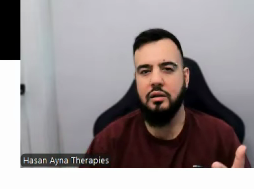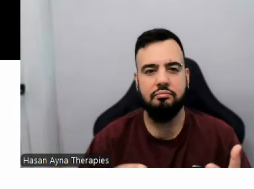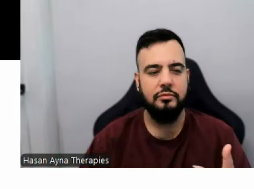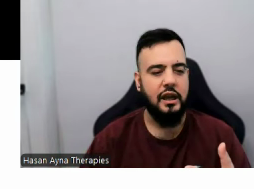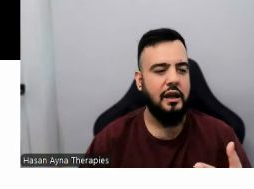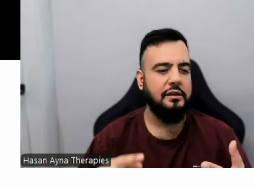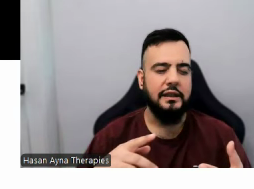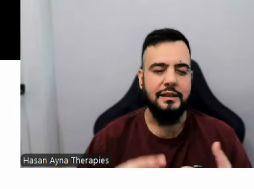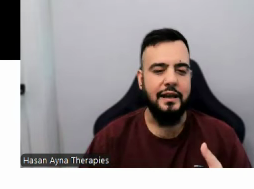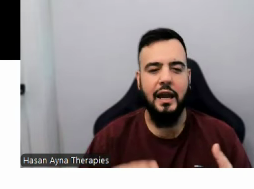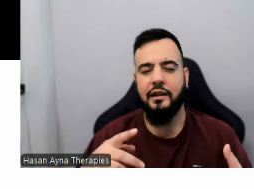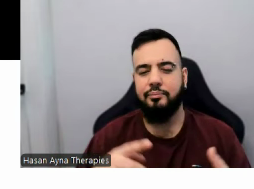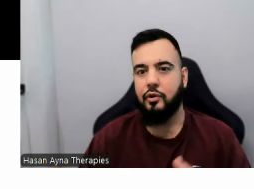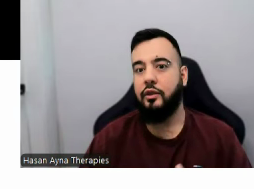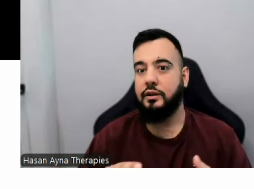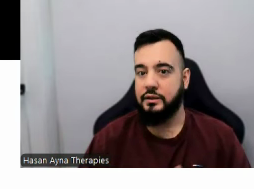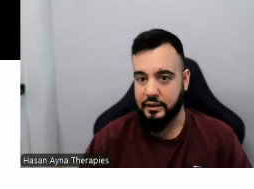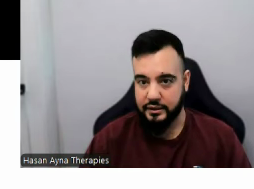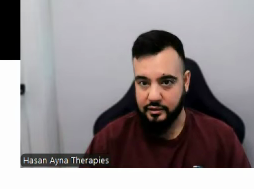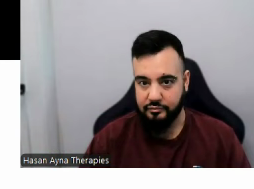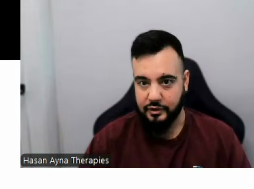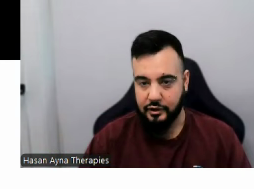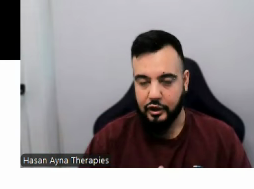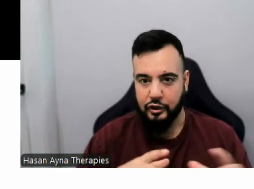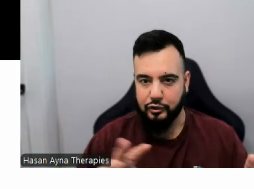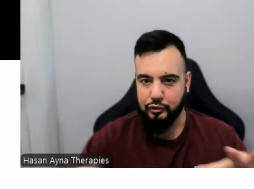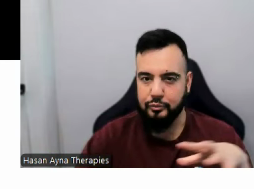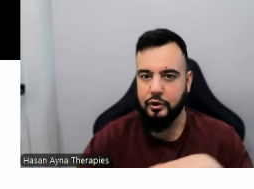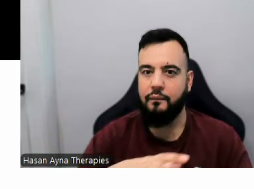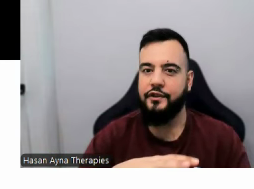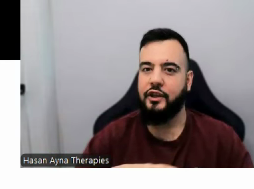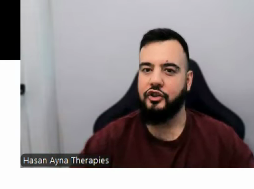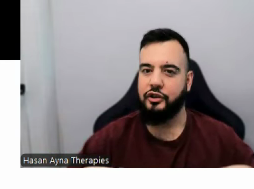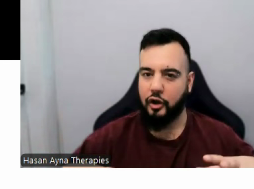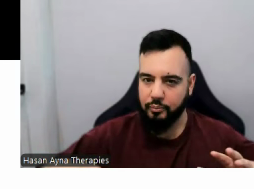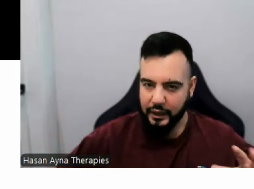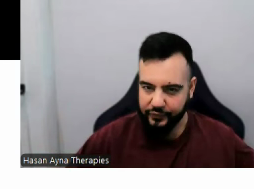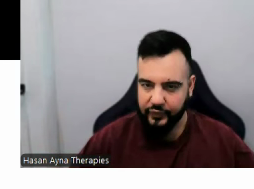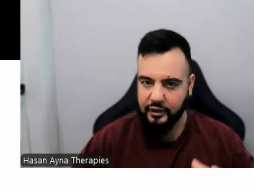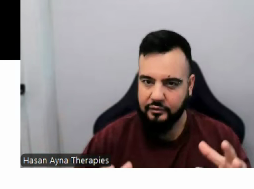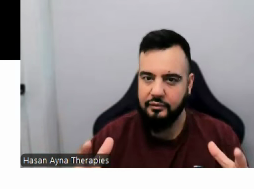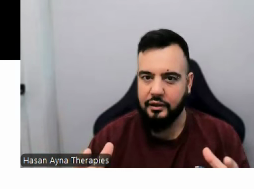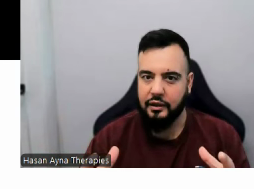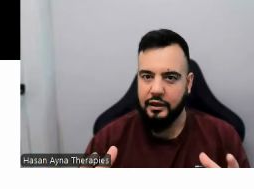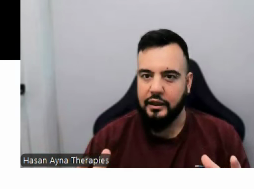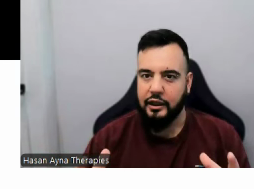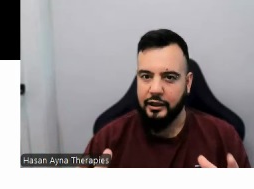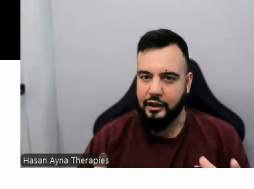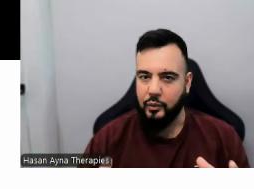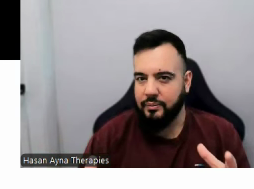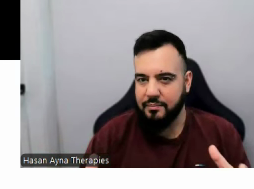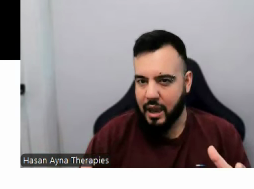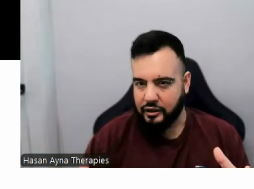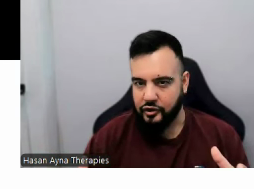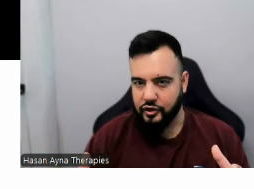of mum, dad, nan, brother, and sister. The group conversation, the complex scene,